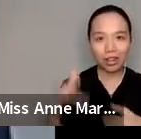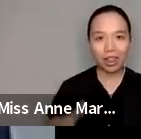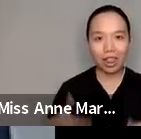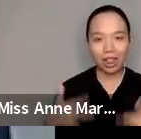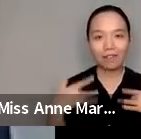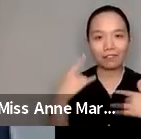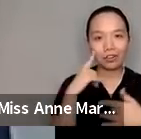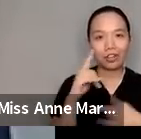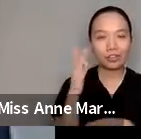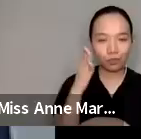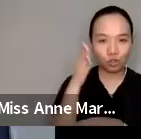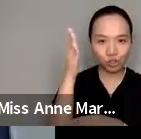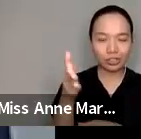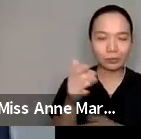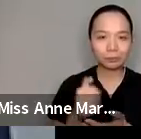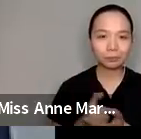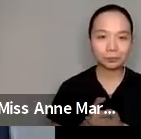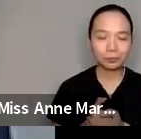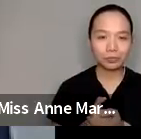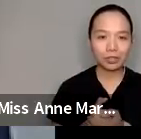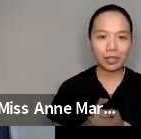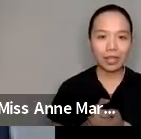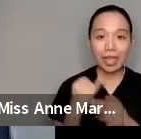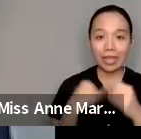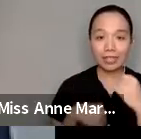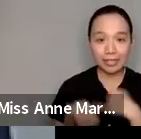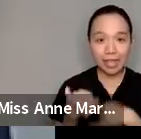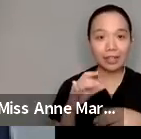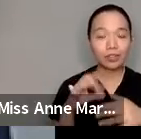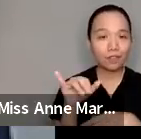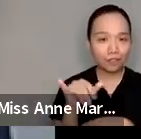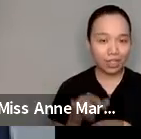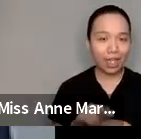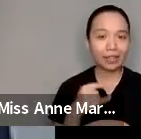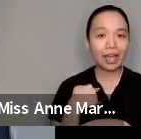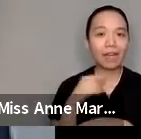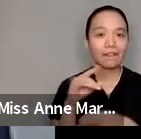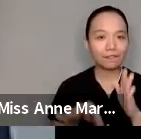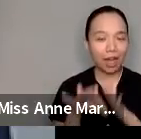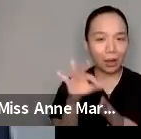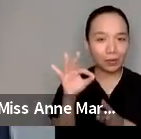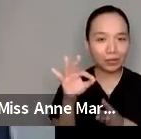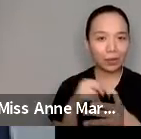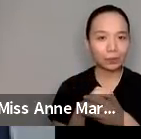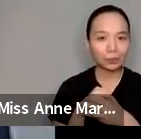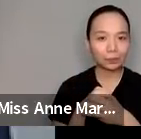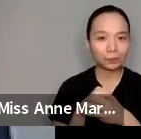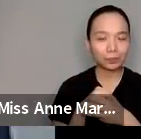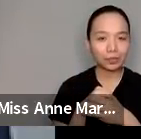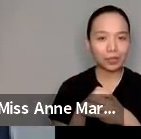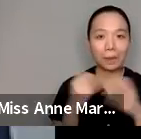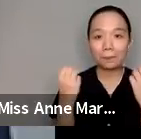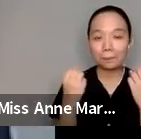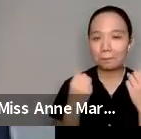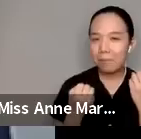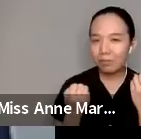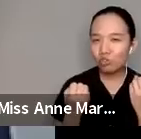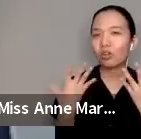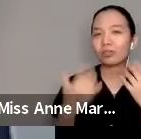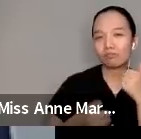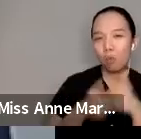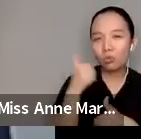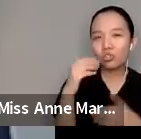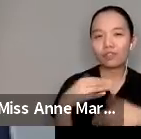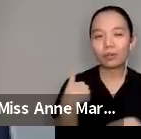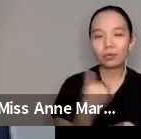future. In spite of that, I find out the majority of the students